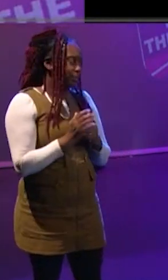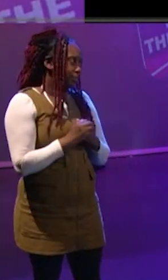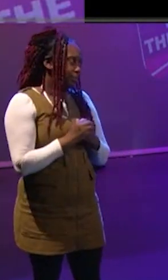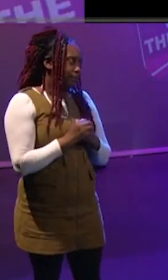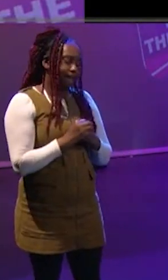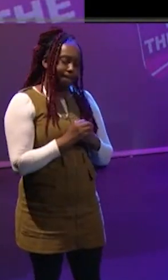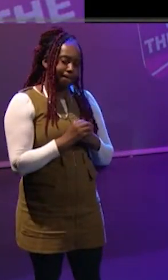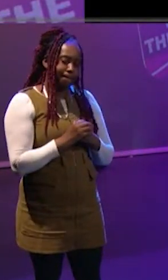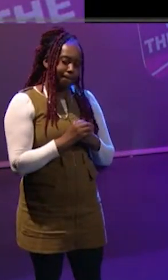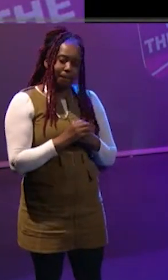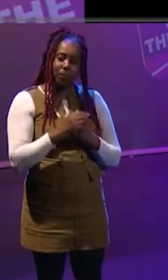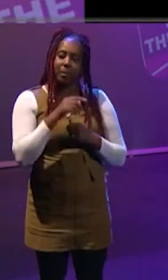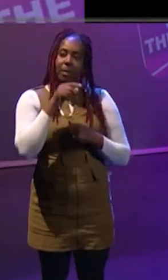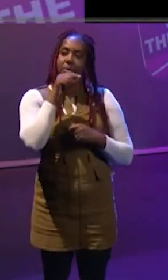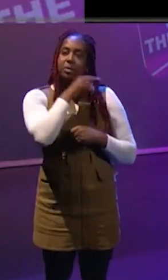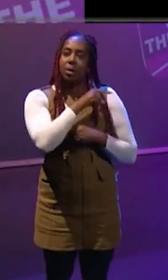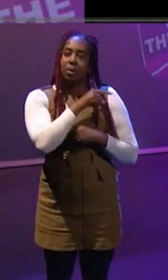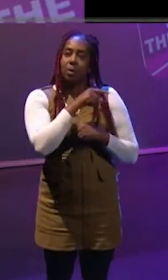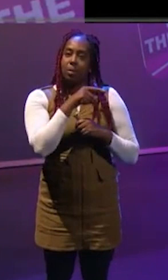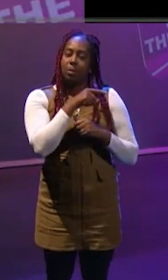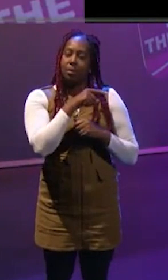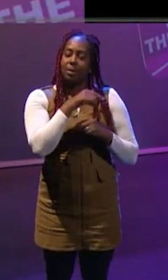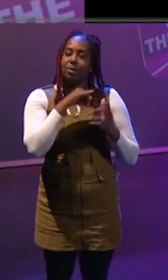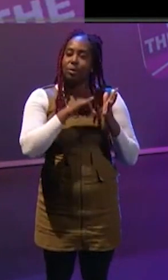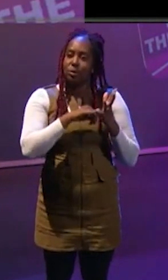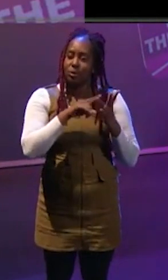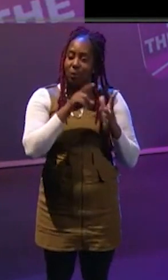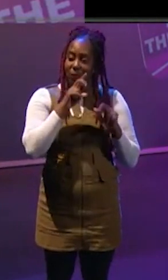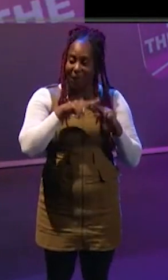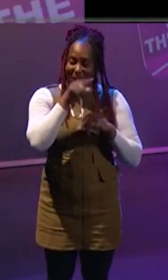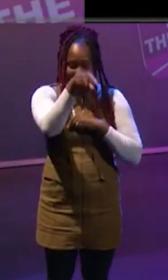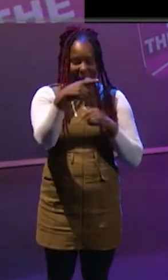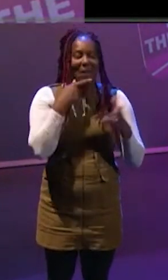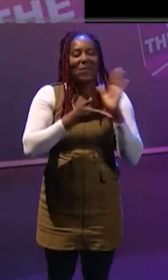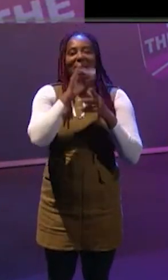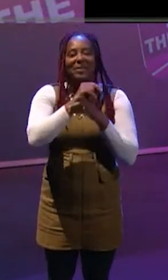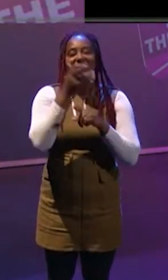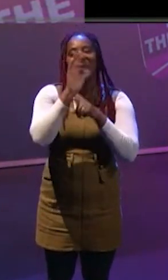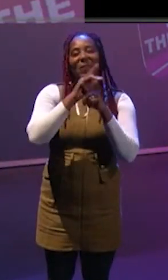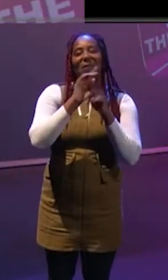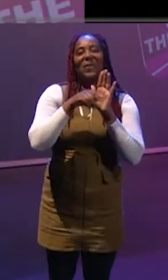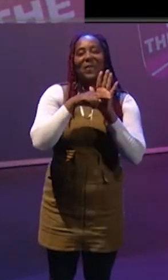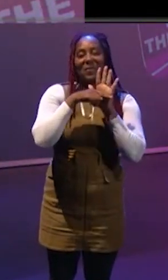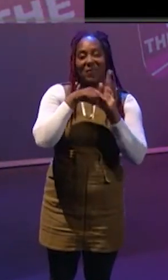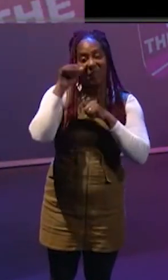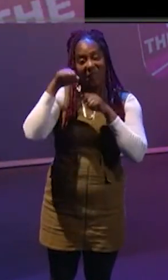producing? I went to film school, but no, that's not a qualification in theatre producing.